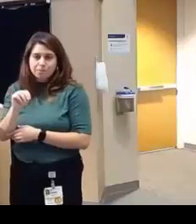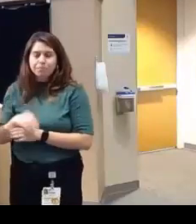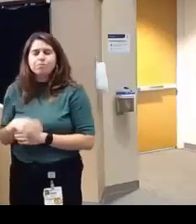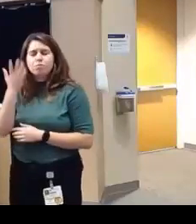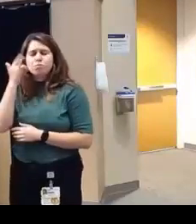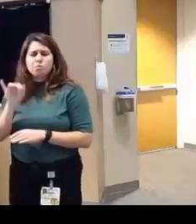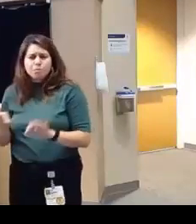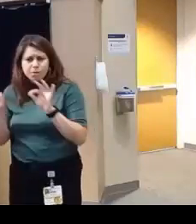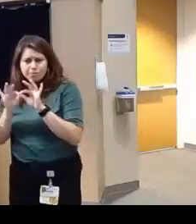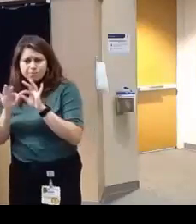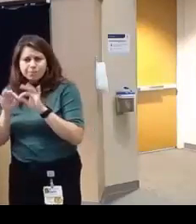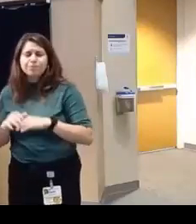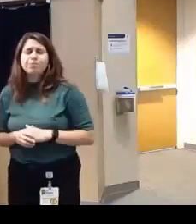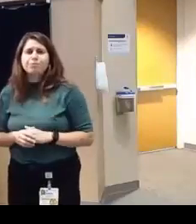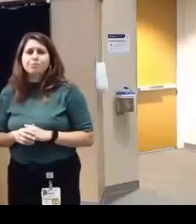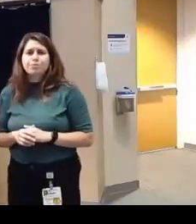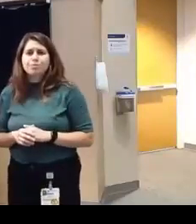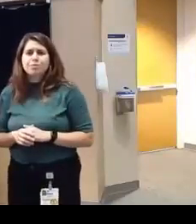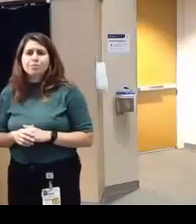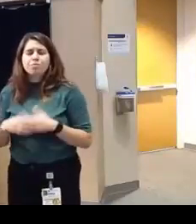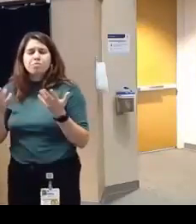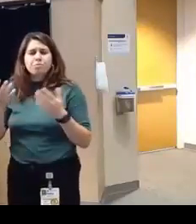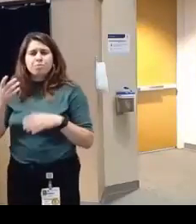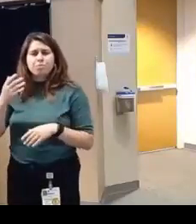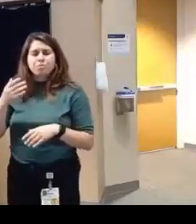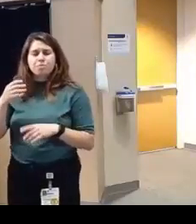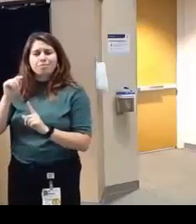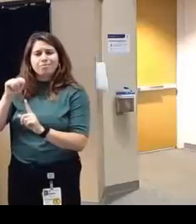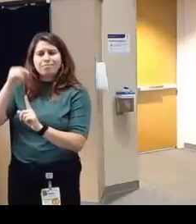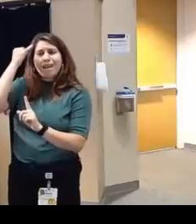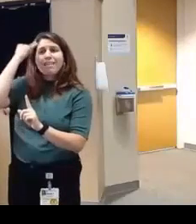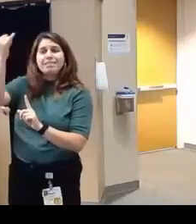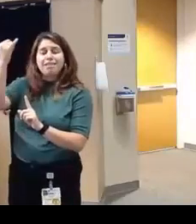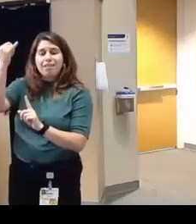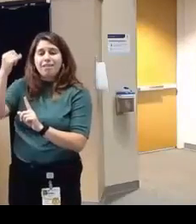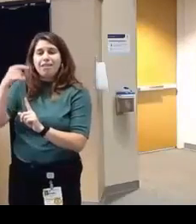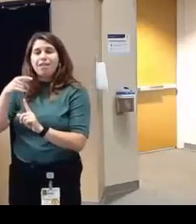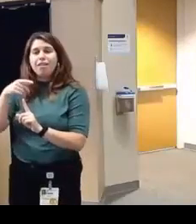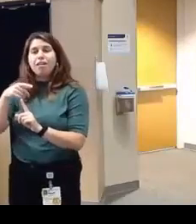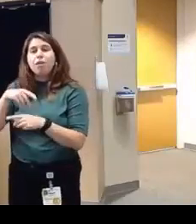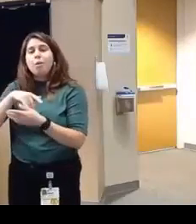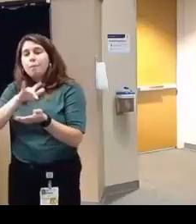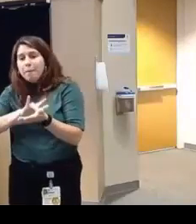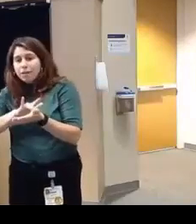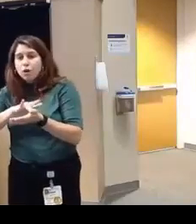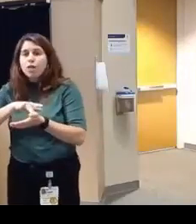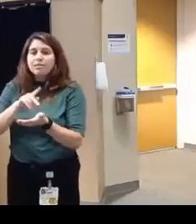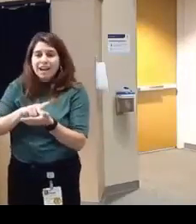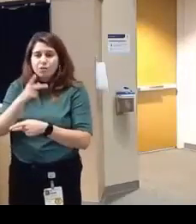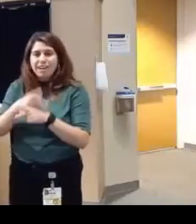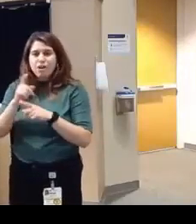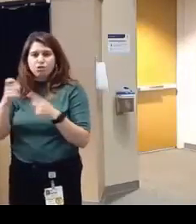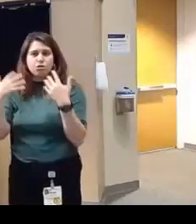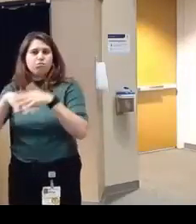of that really is that this idea that there should be integrated medical and psychiatric